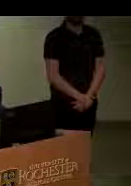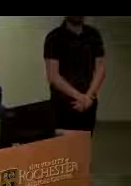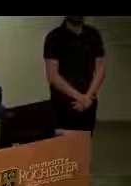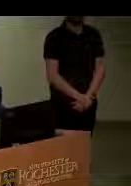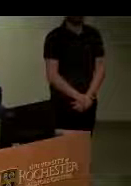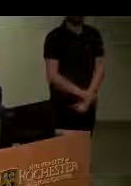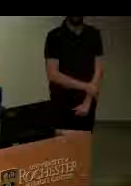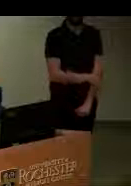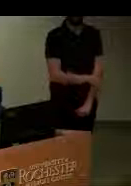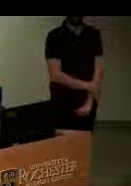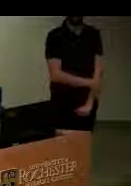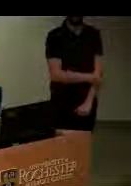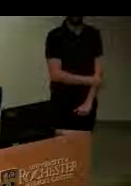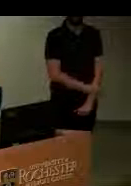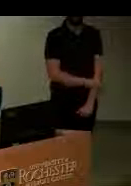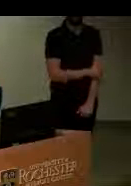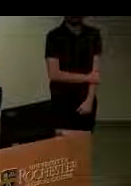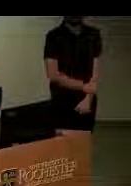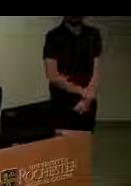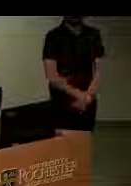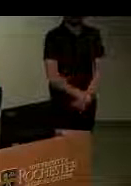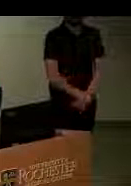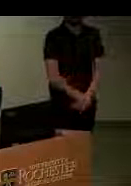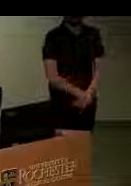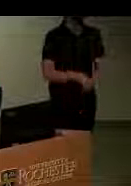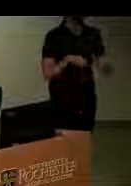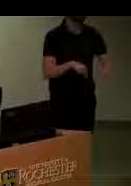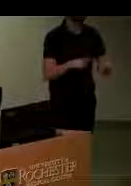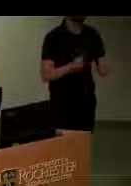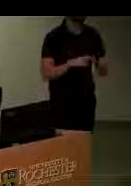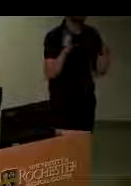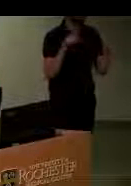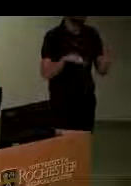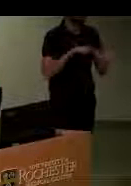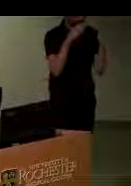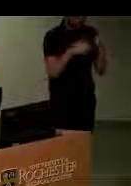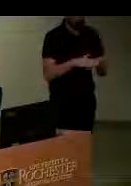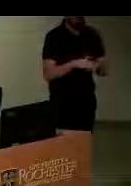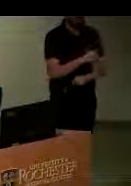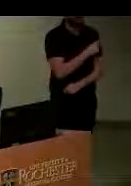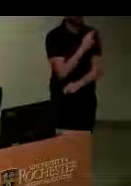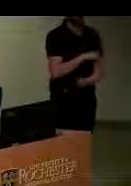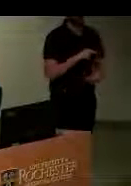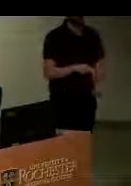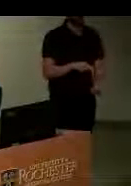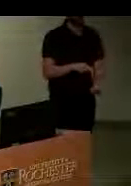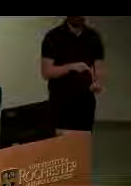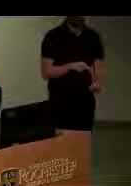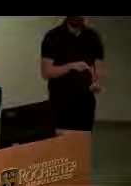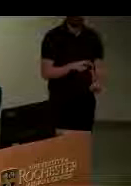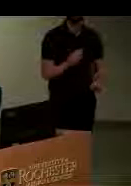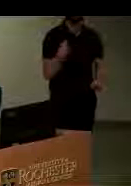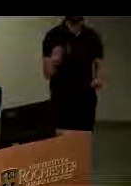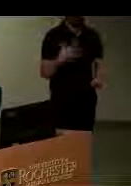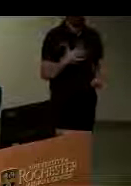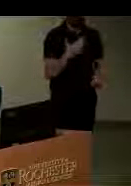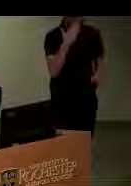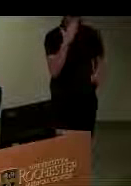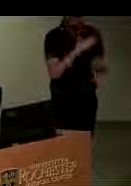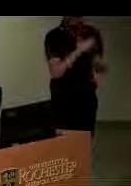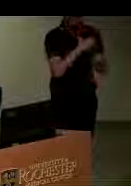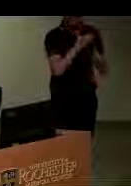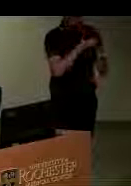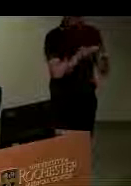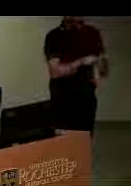So, what was different about this place? It focused on the patient. I was told to know them as people, and